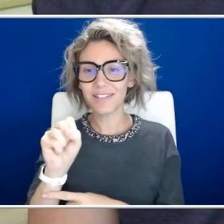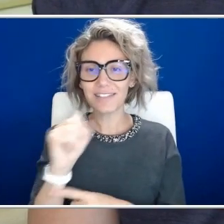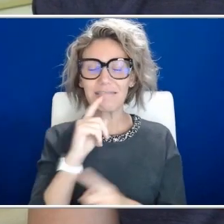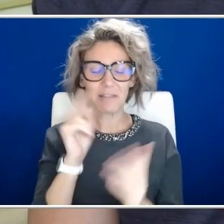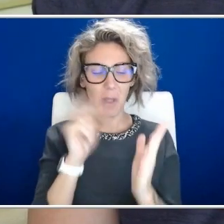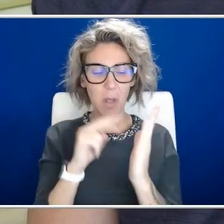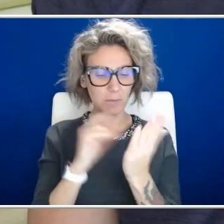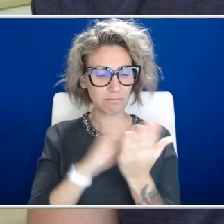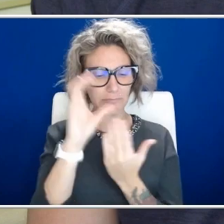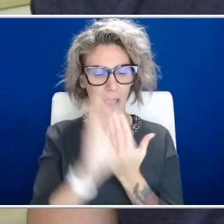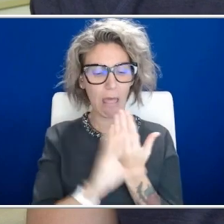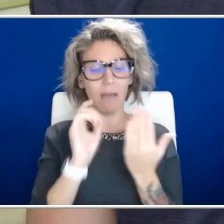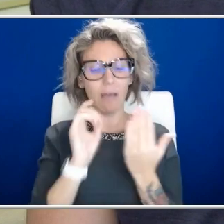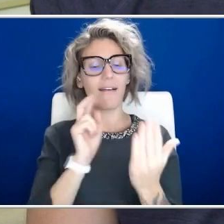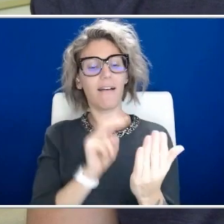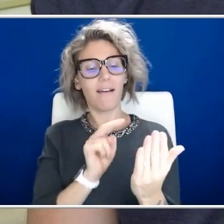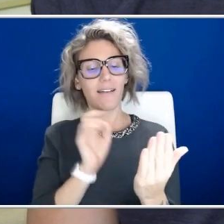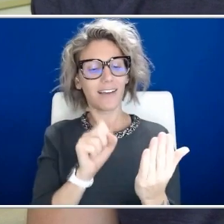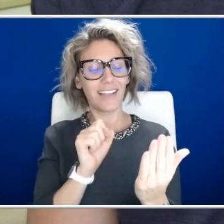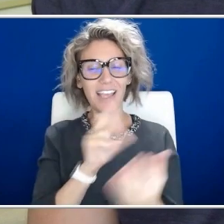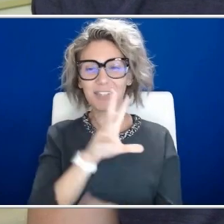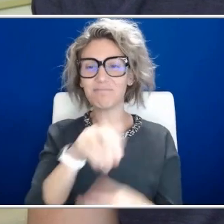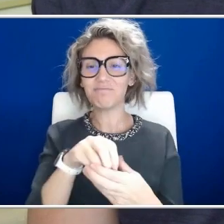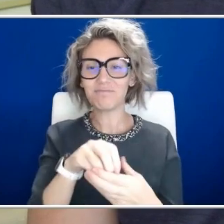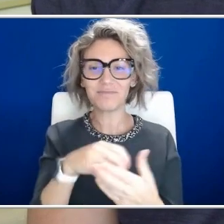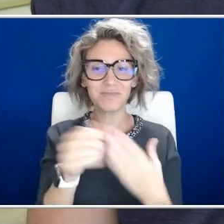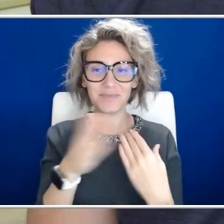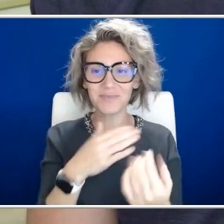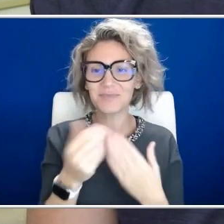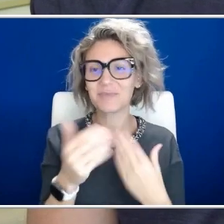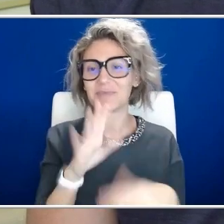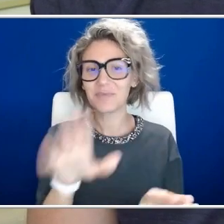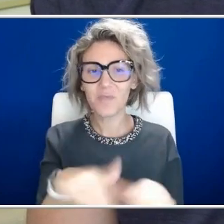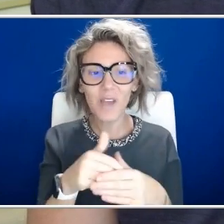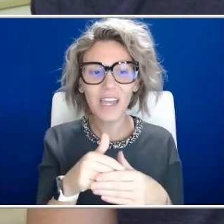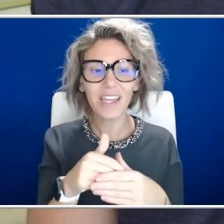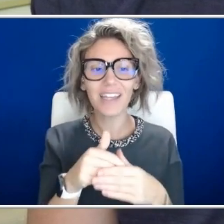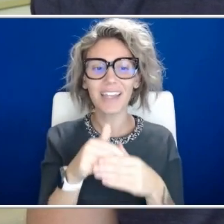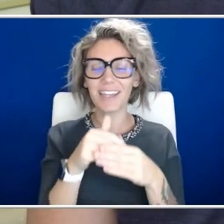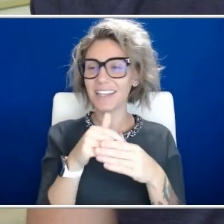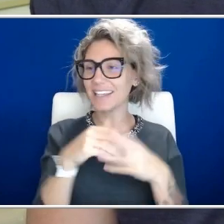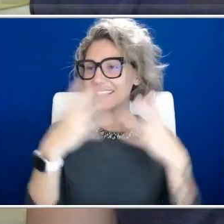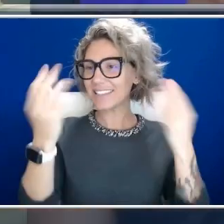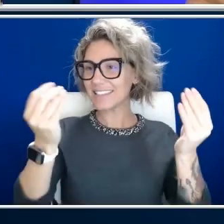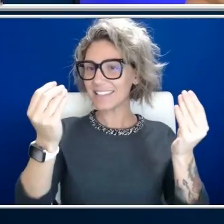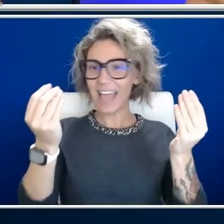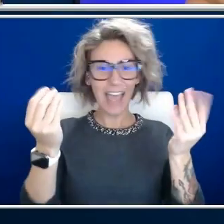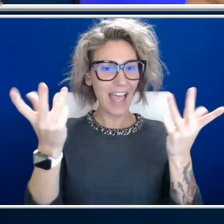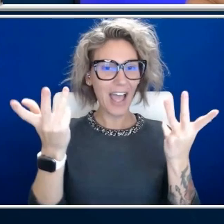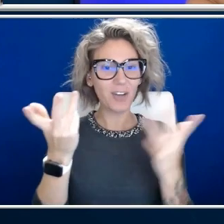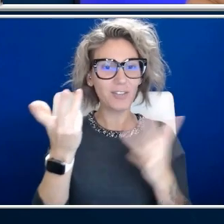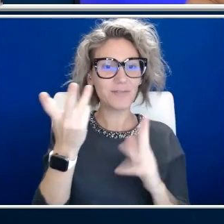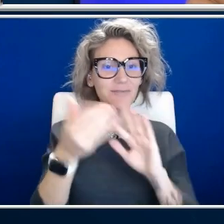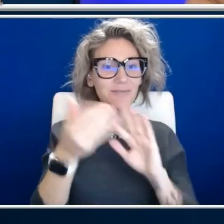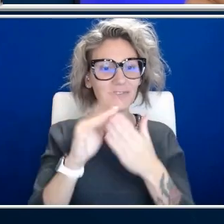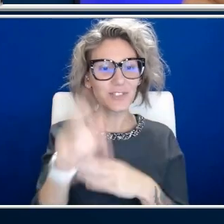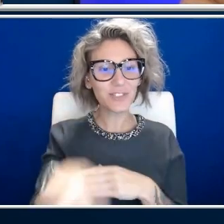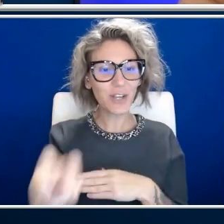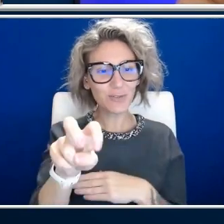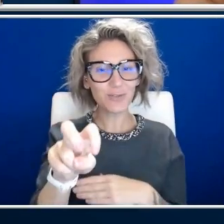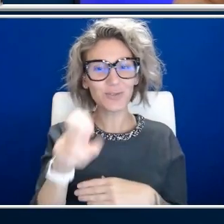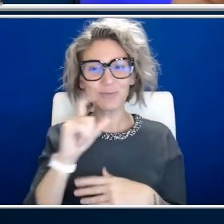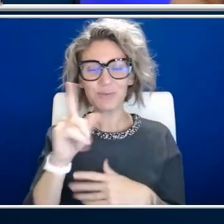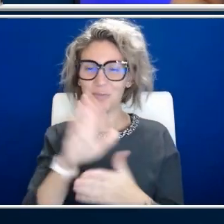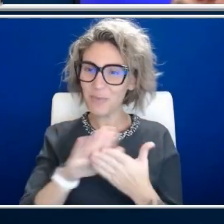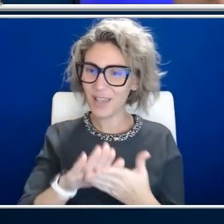able to participate in whatever it is, weddings, out-of-town trips with family, things like that. Yeah, that must be nice. Something we